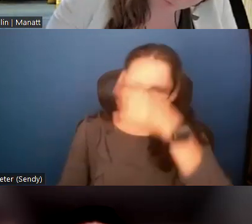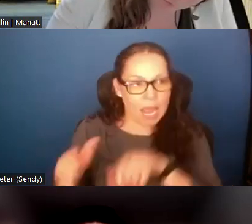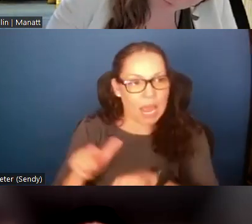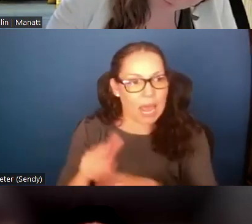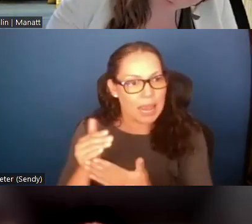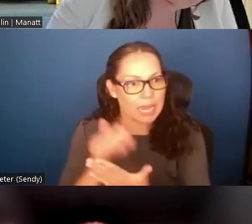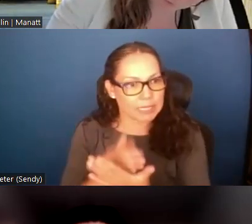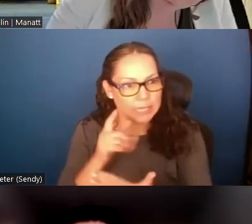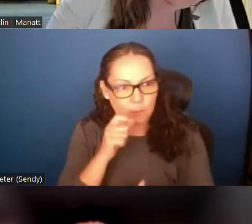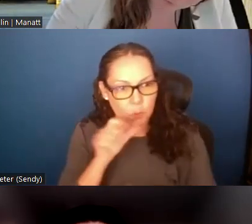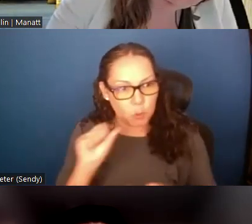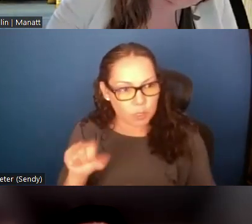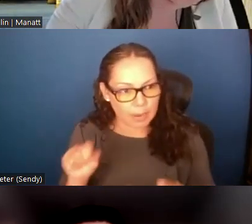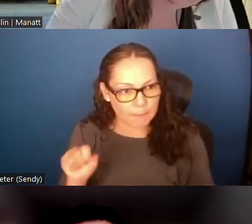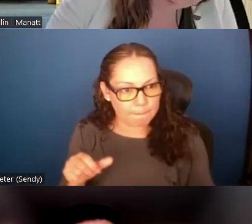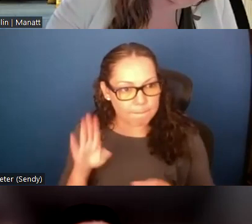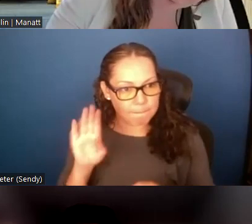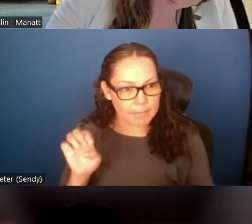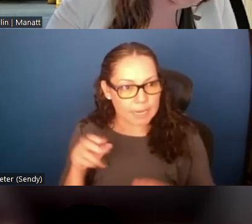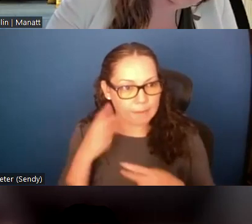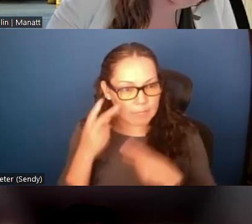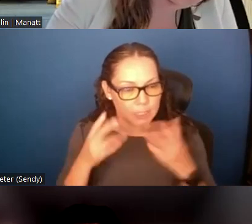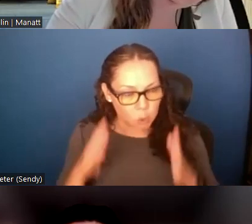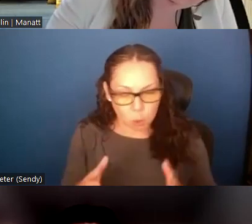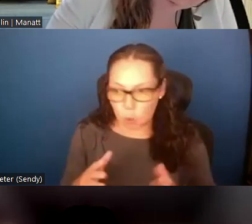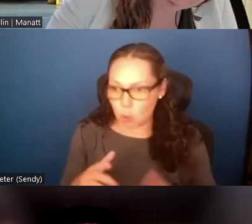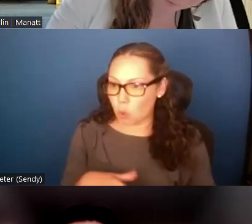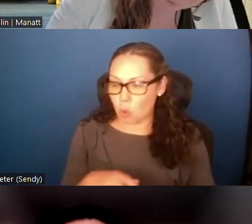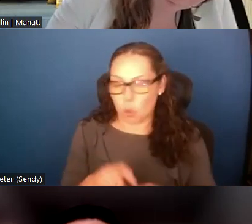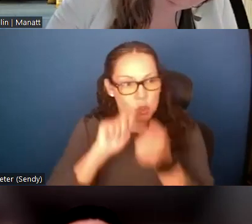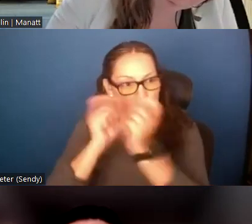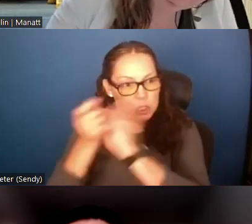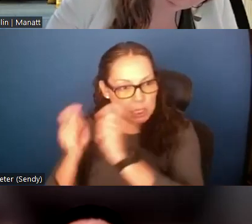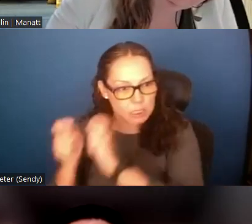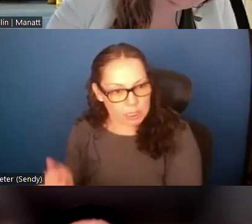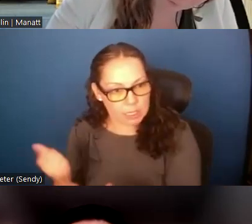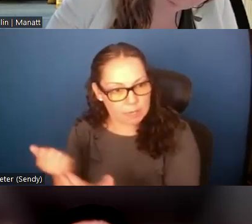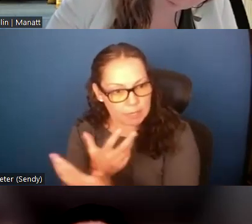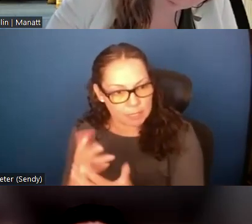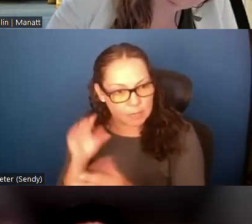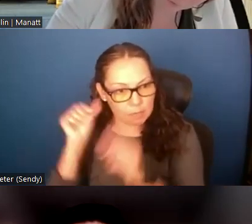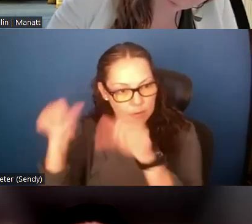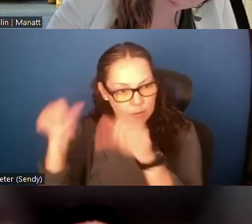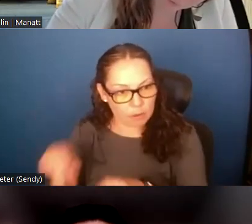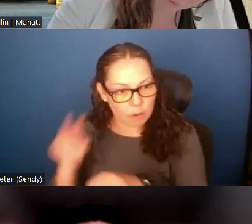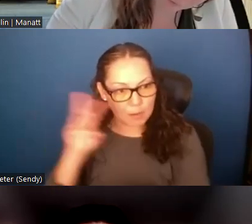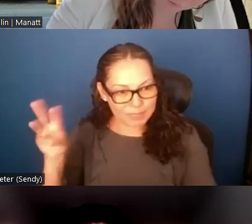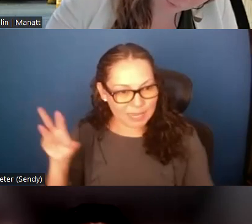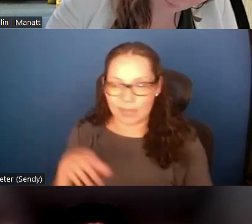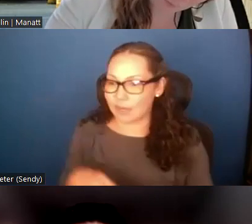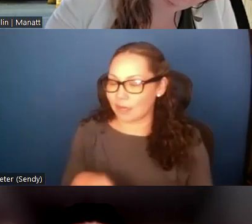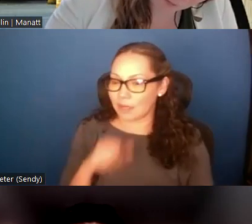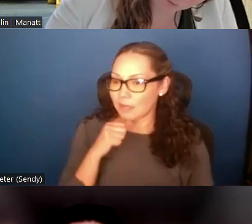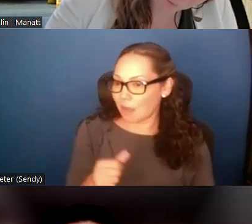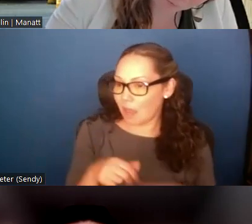having changing things that must be put on a website, or not allowing